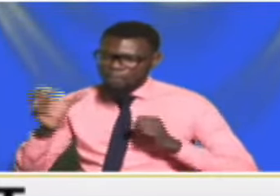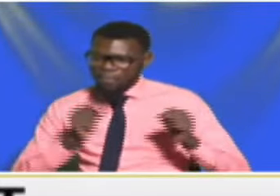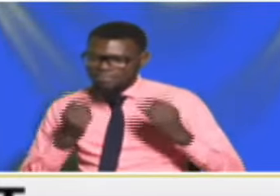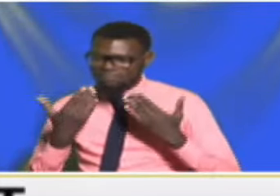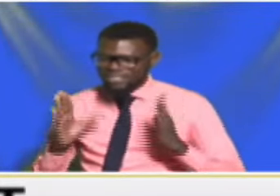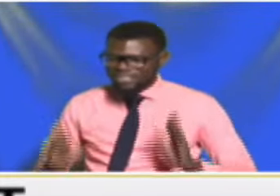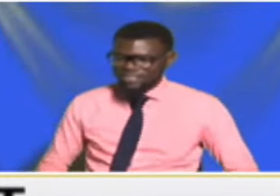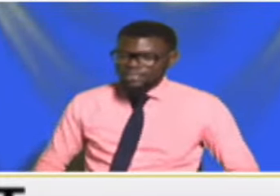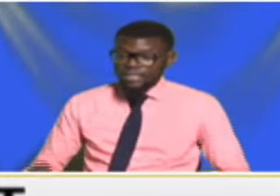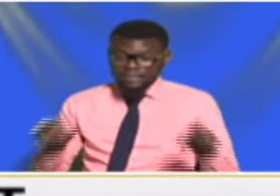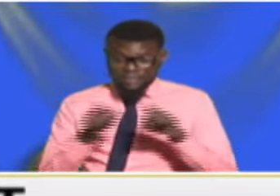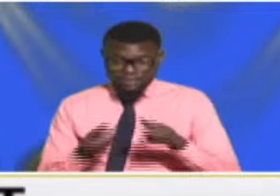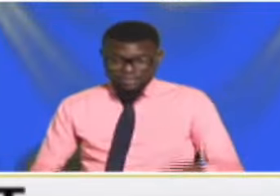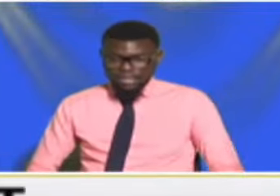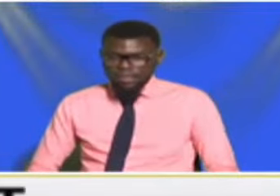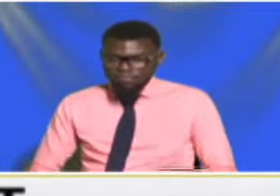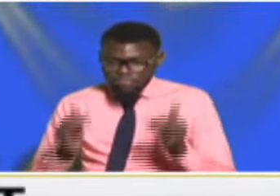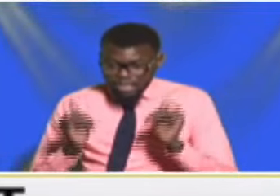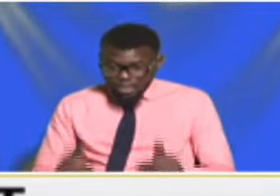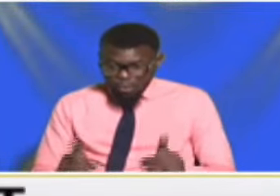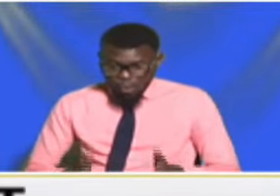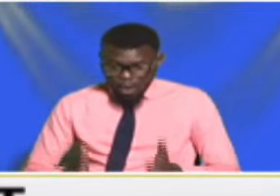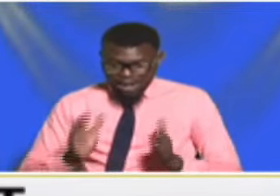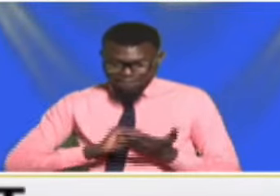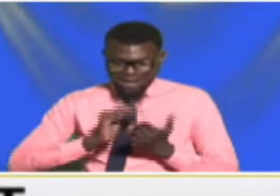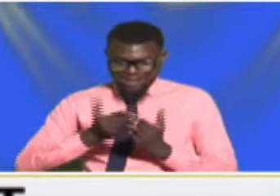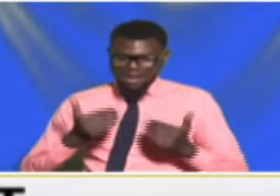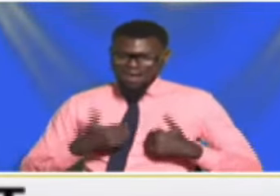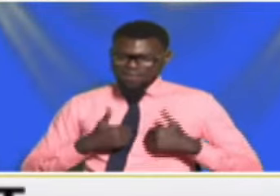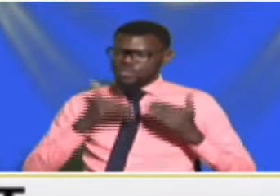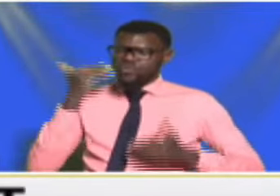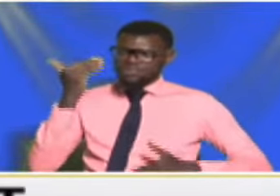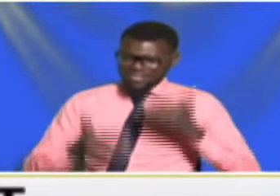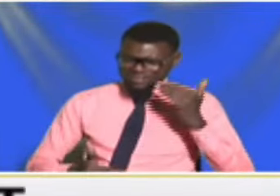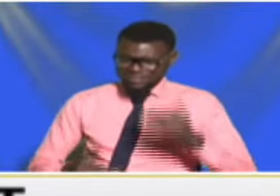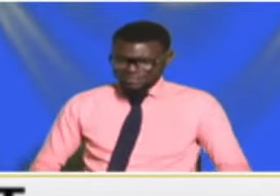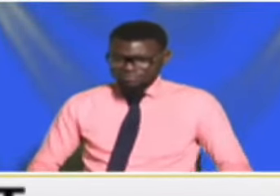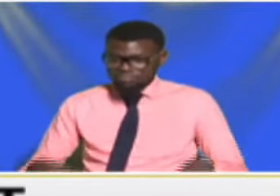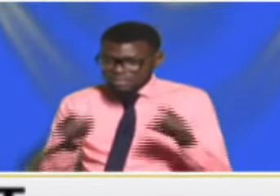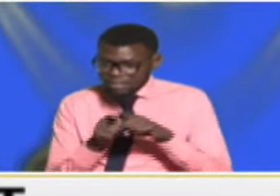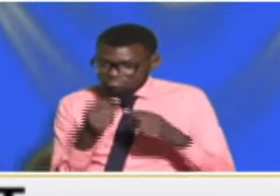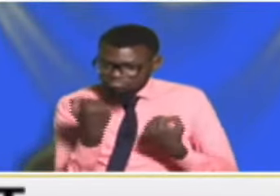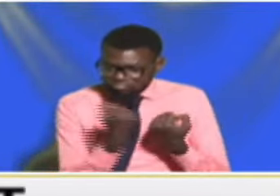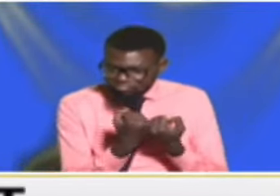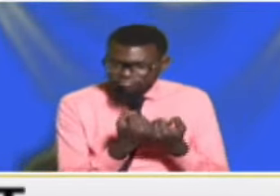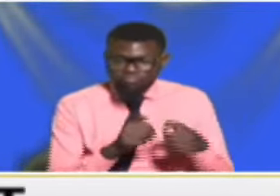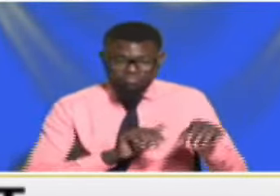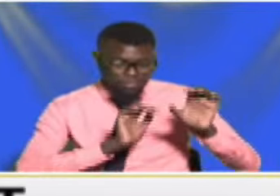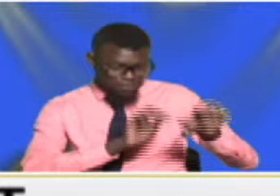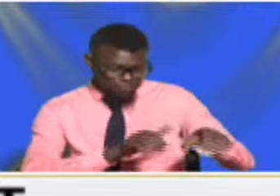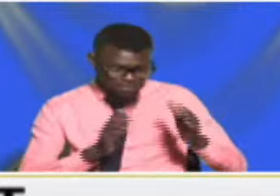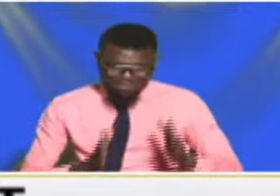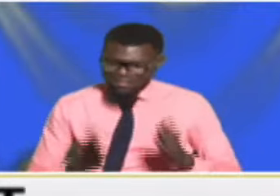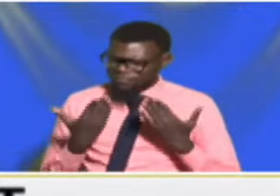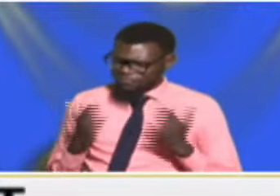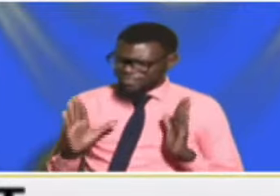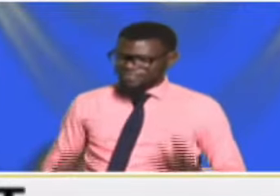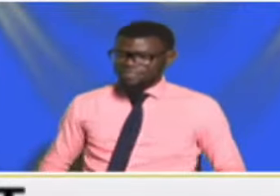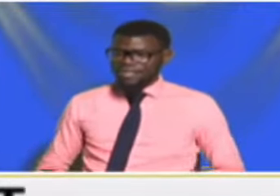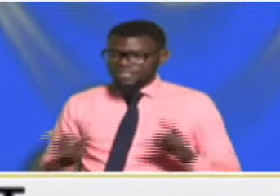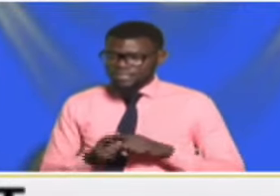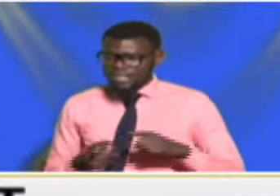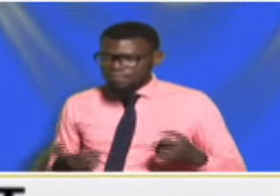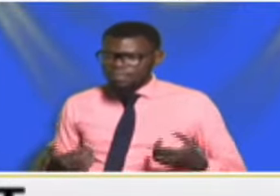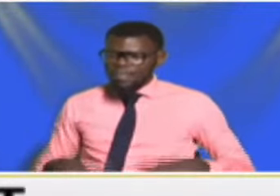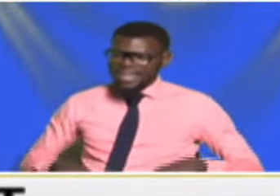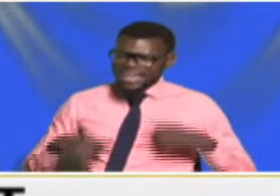that we have a new funding model for our universities. We have supported our farmers. We have reduced the cost